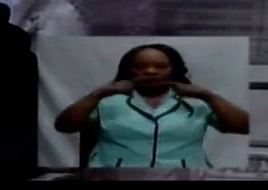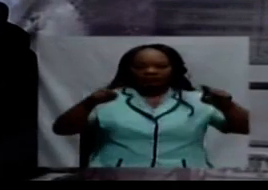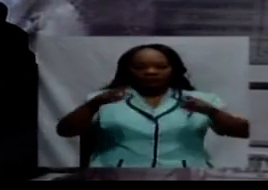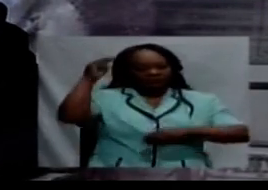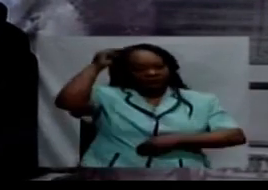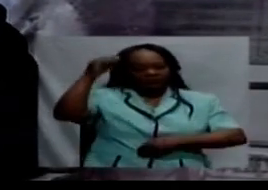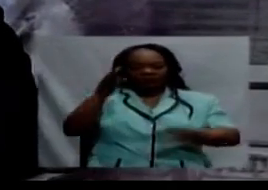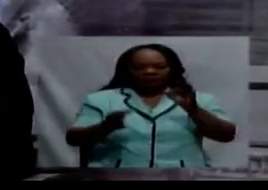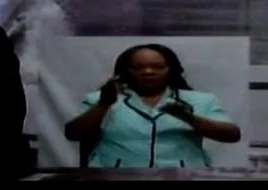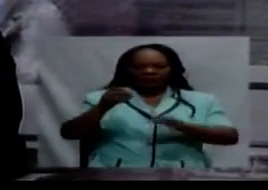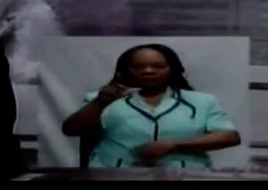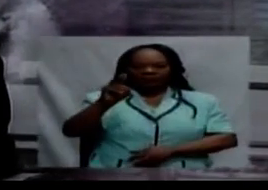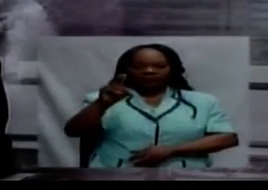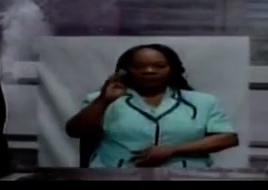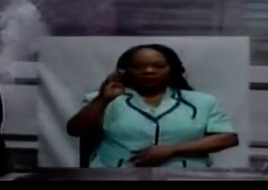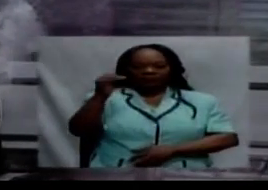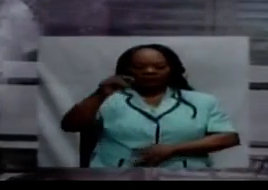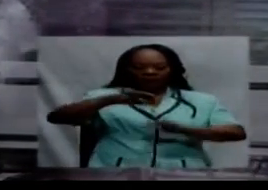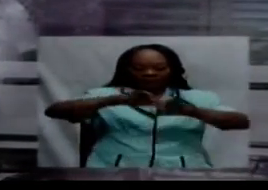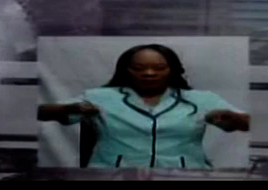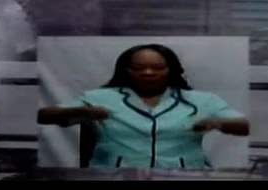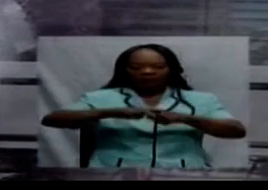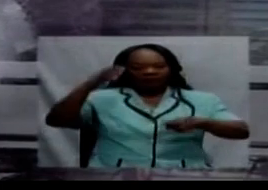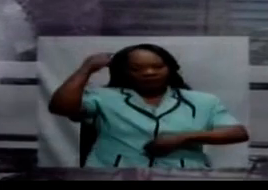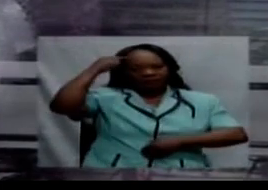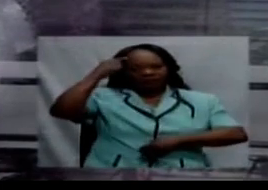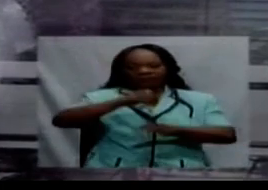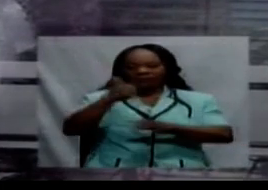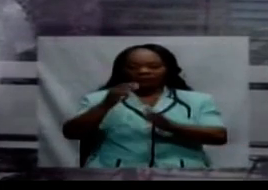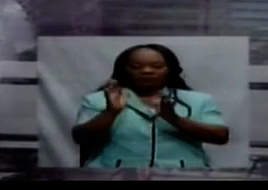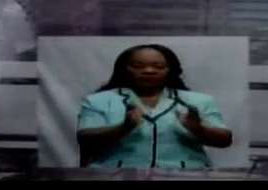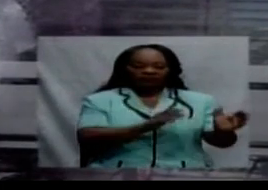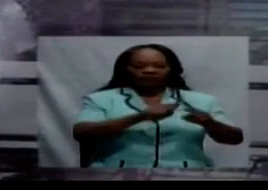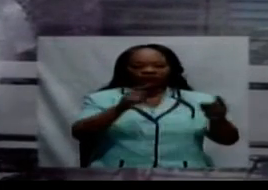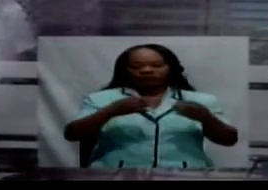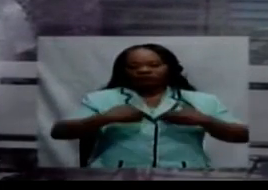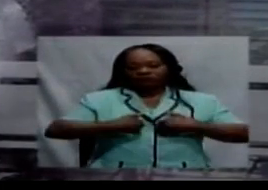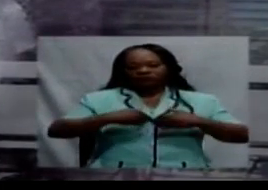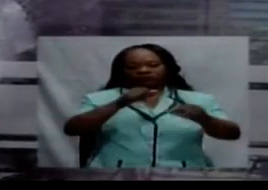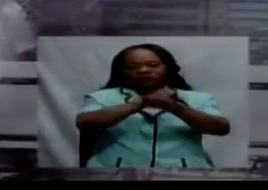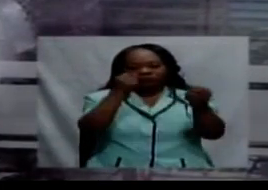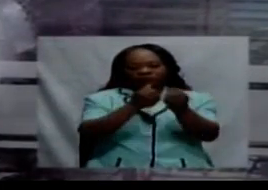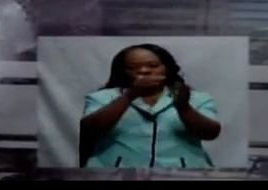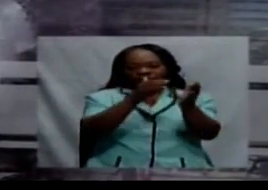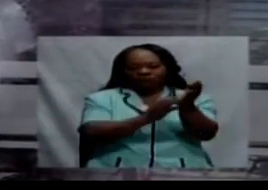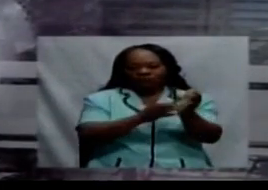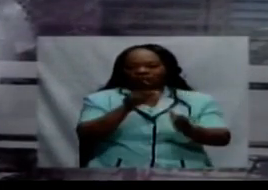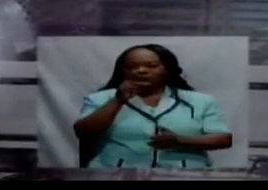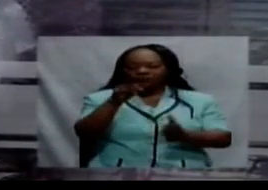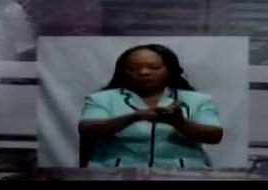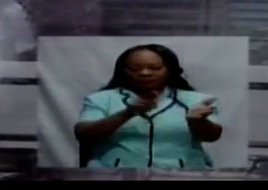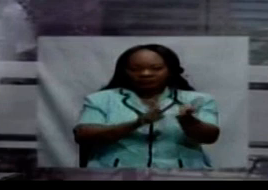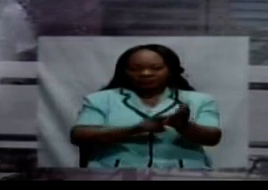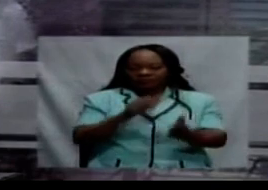Minister of Justice Given Lubinda has disassociated the government from any plans to pass the Law Societies Bill, as reported in some sections